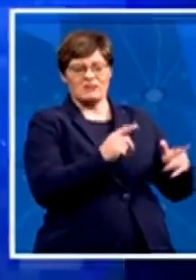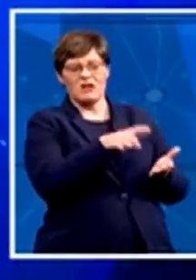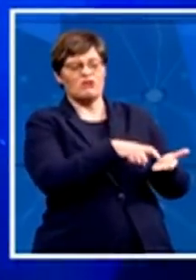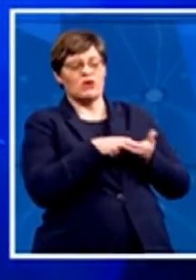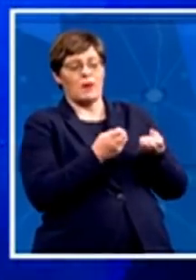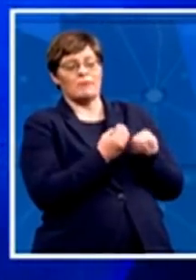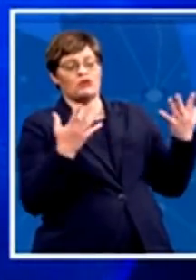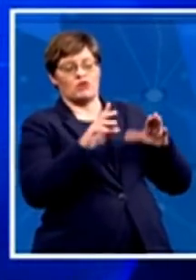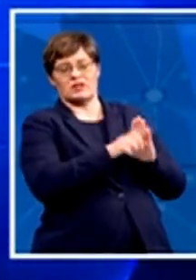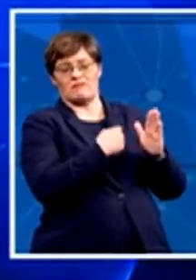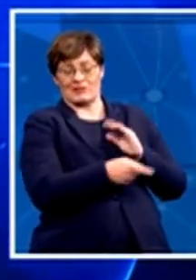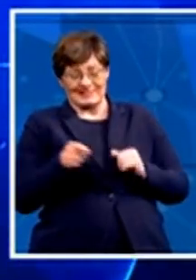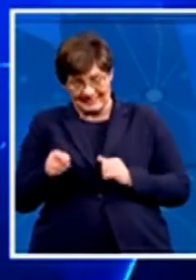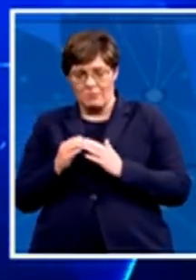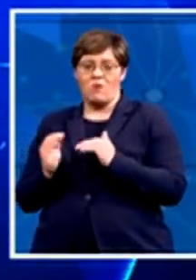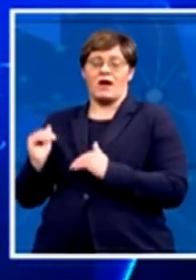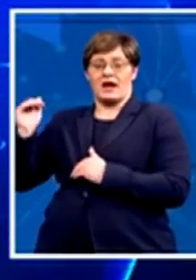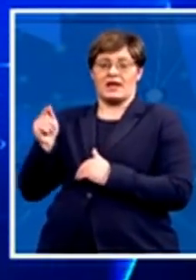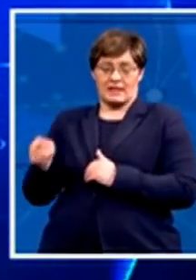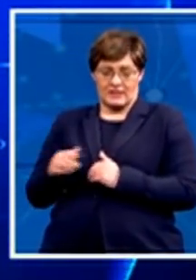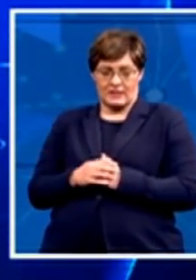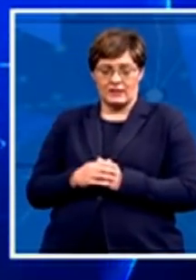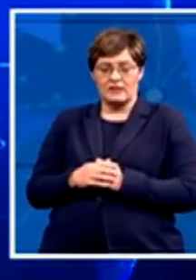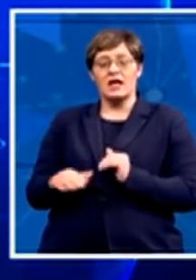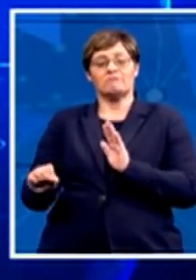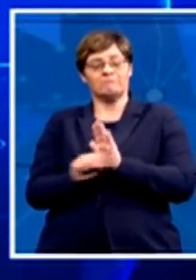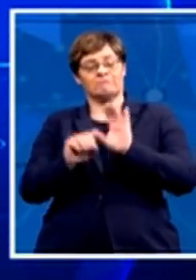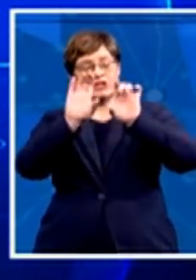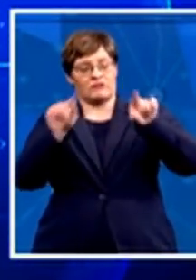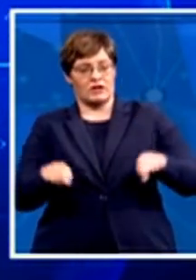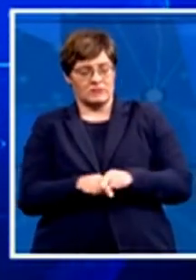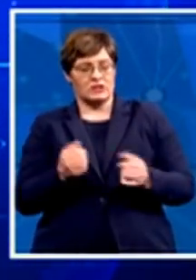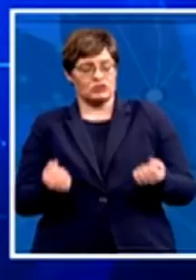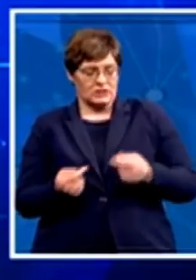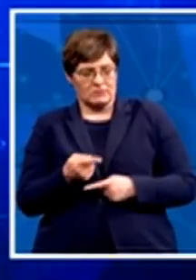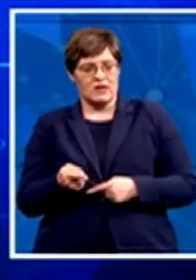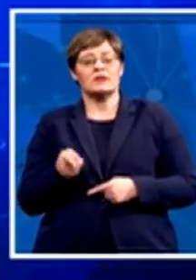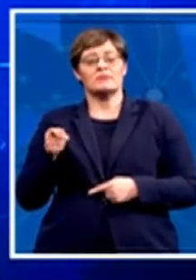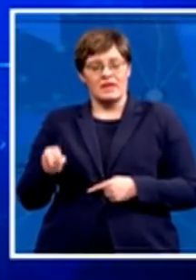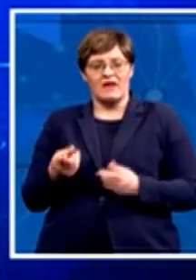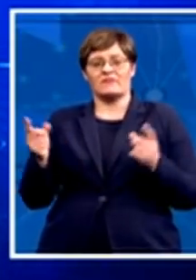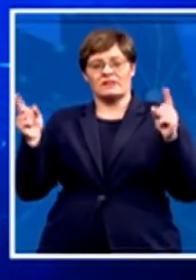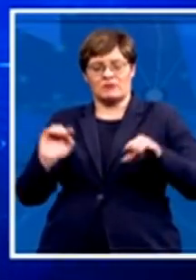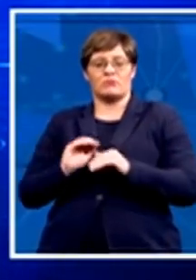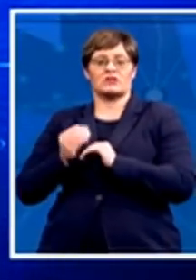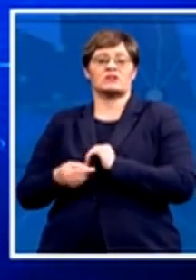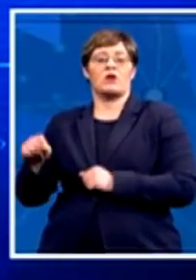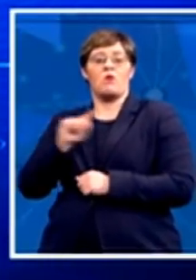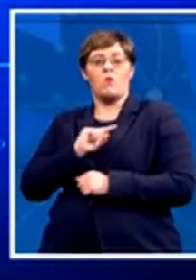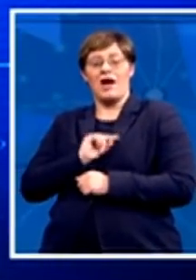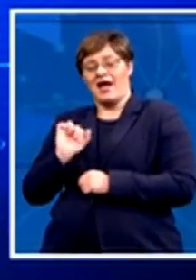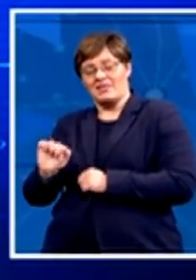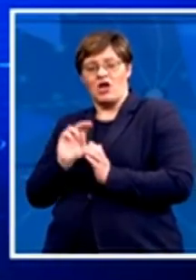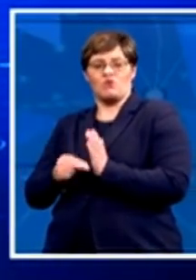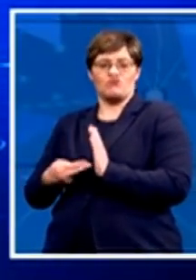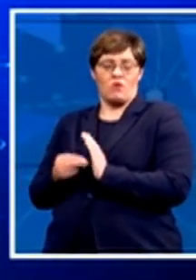the certification judgments that the incumbents have a special protection because of the nature of their roles, which often involves the